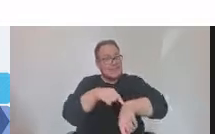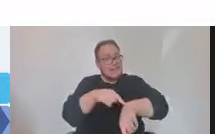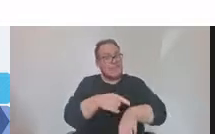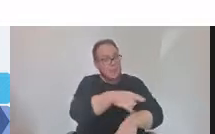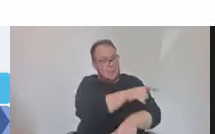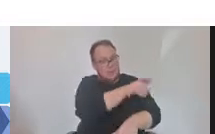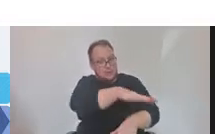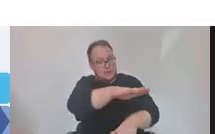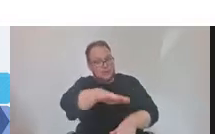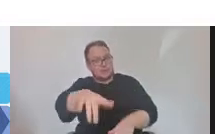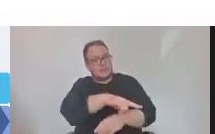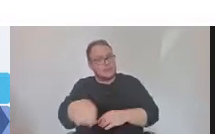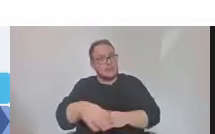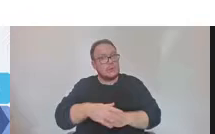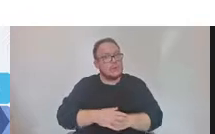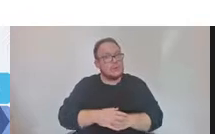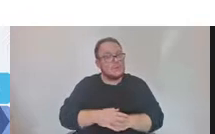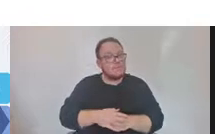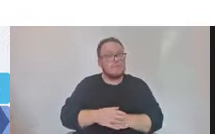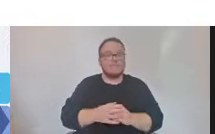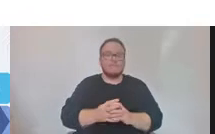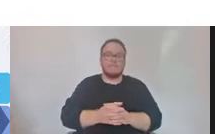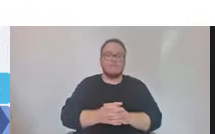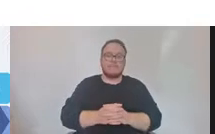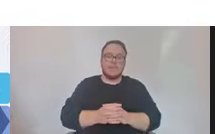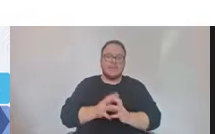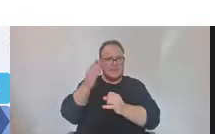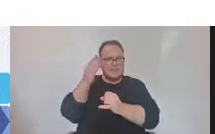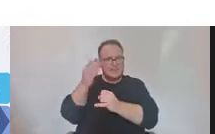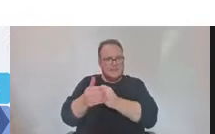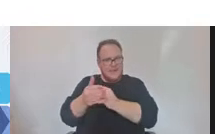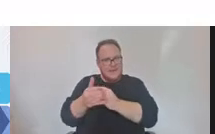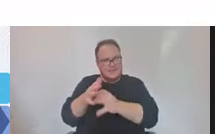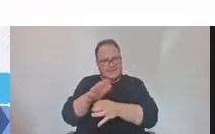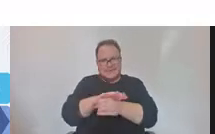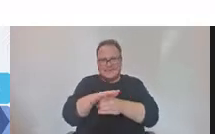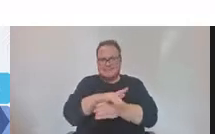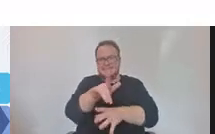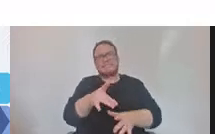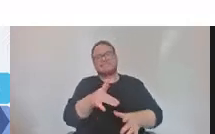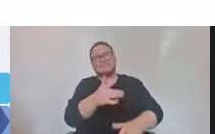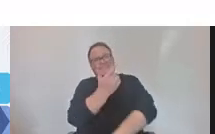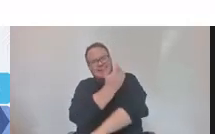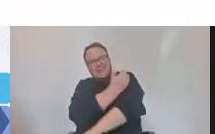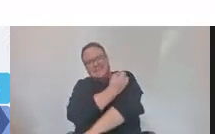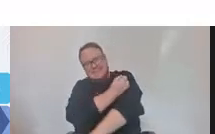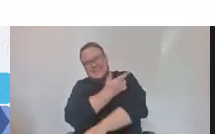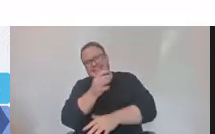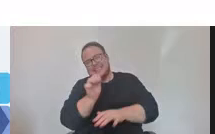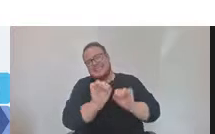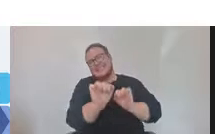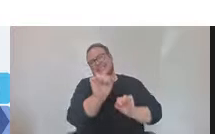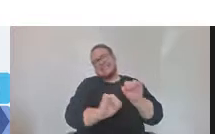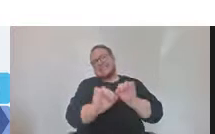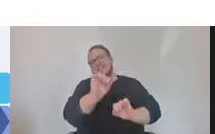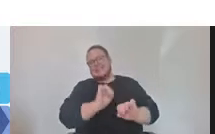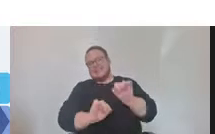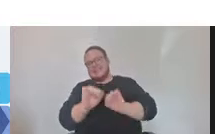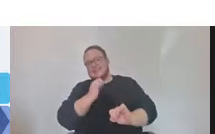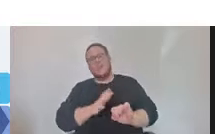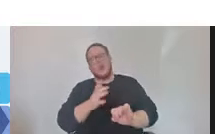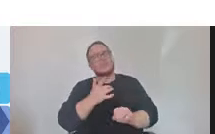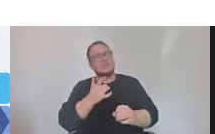Final area I'd like to talk about is vaccine hesitancy. people make their